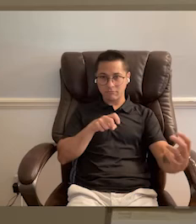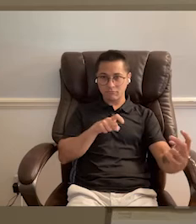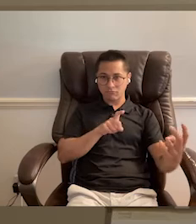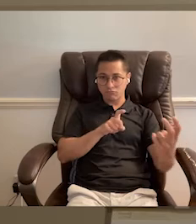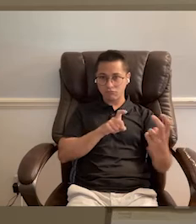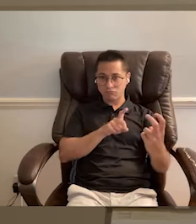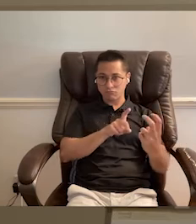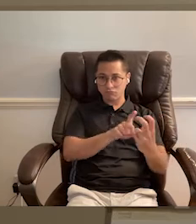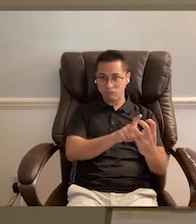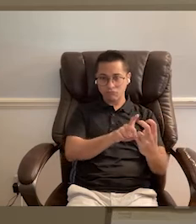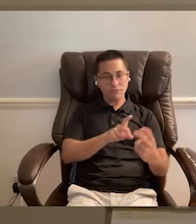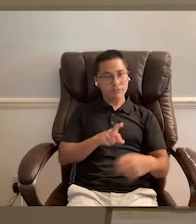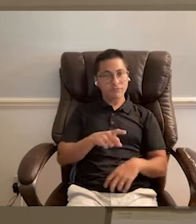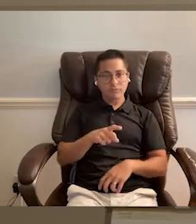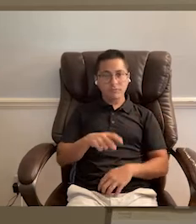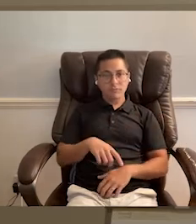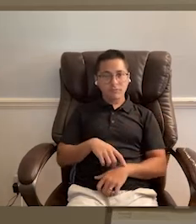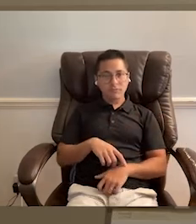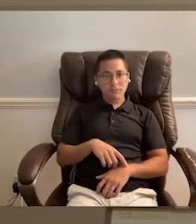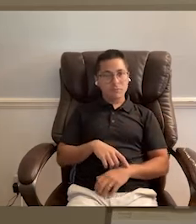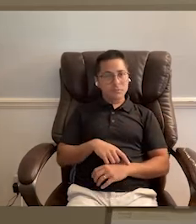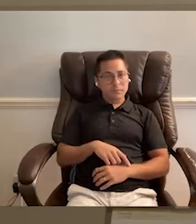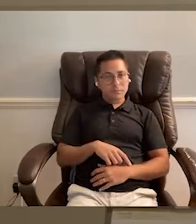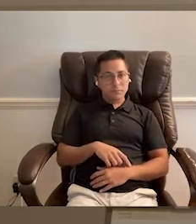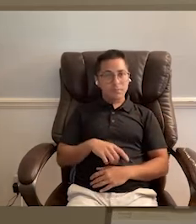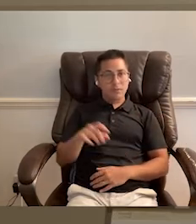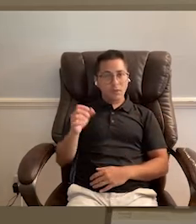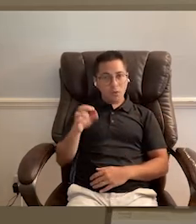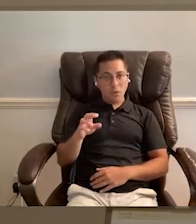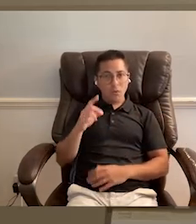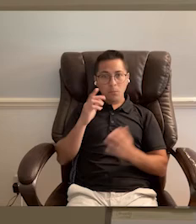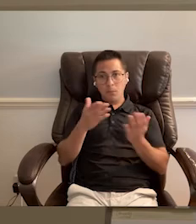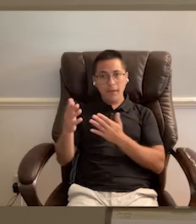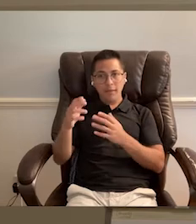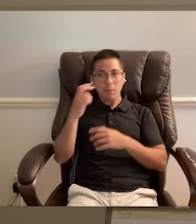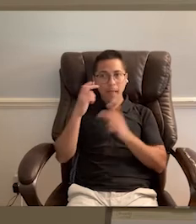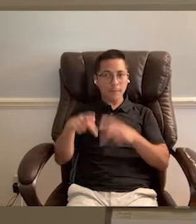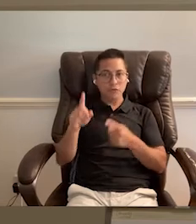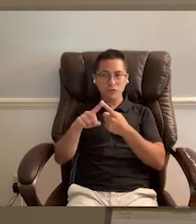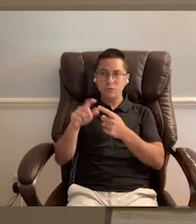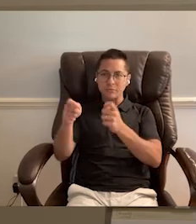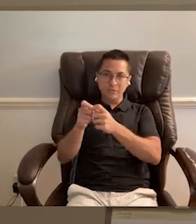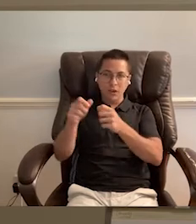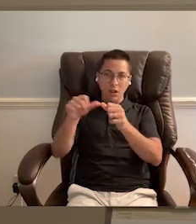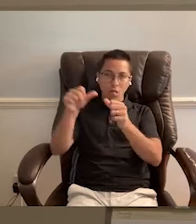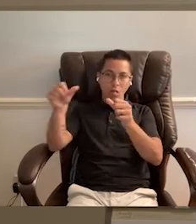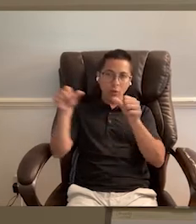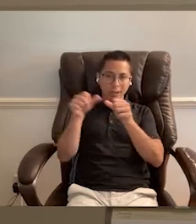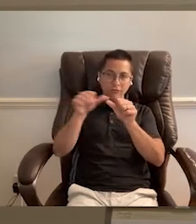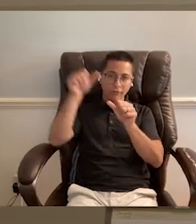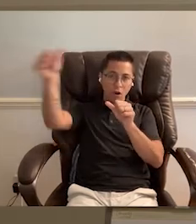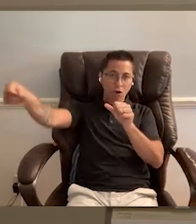So unfortunately, after it found where's the closest Bonefish restaurant for him to go to, found out, it found out also that it will be closed by the time he